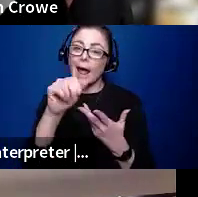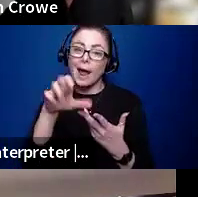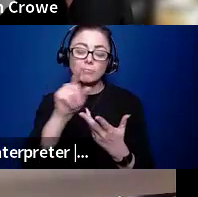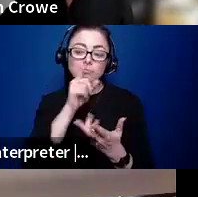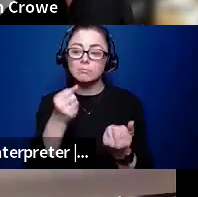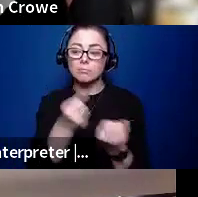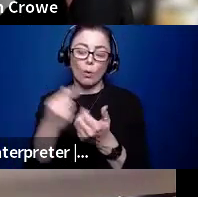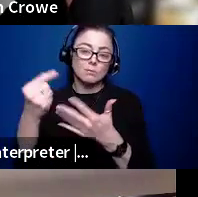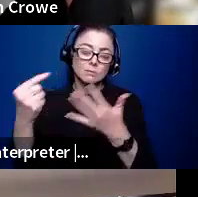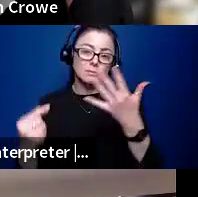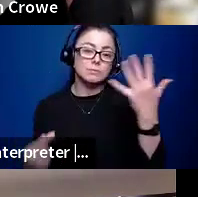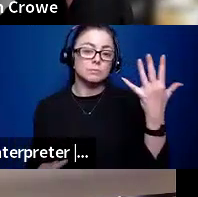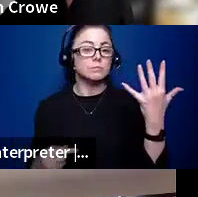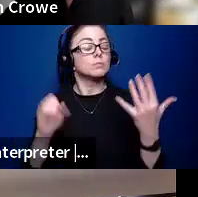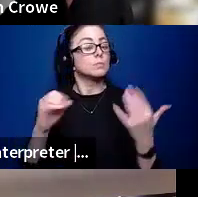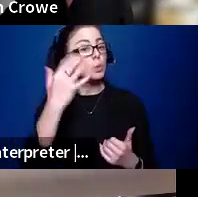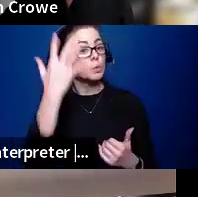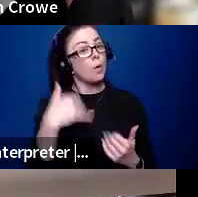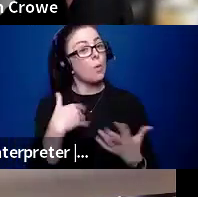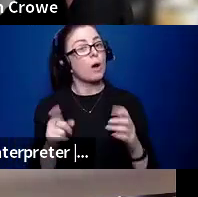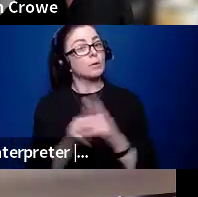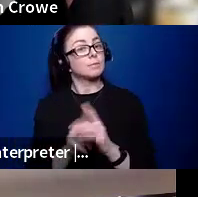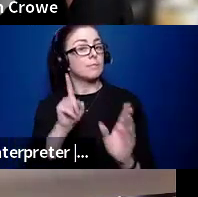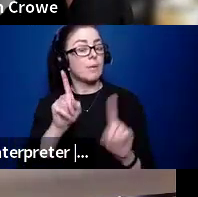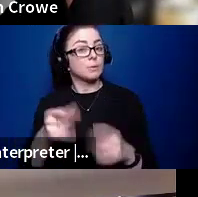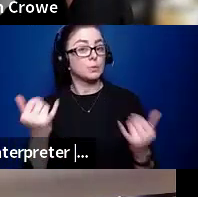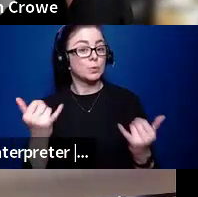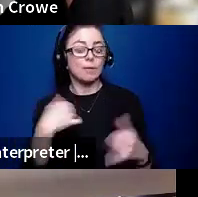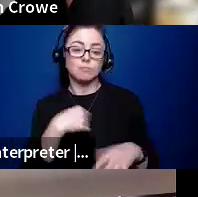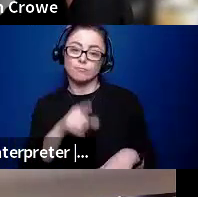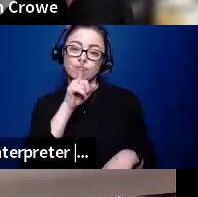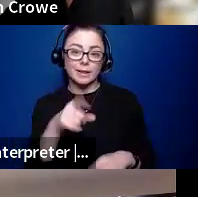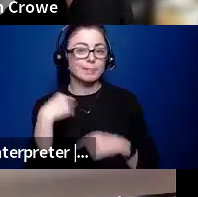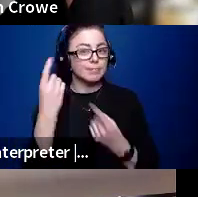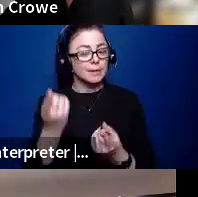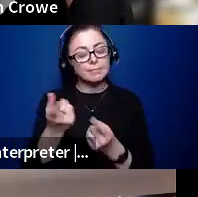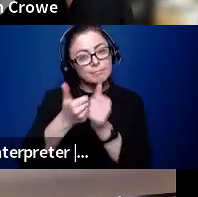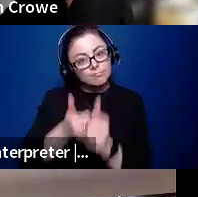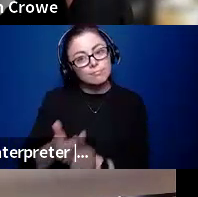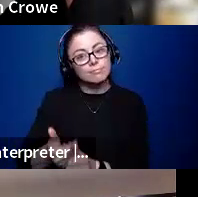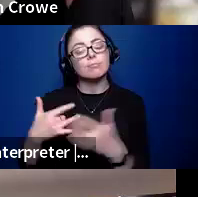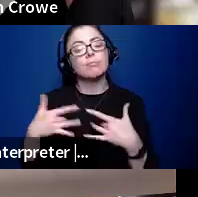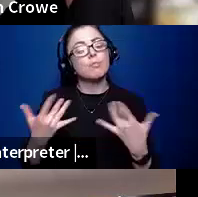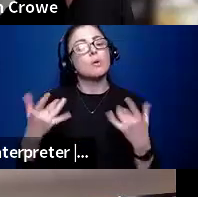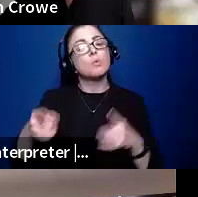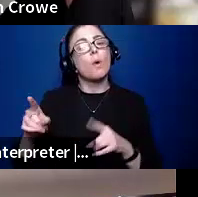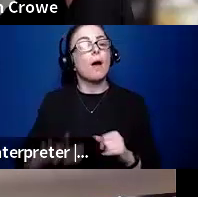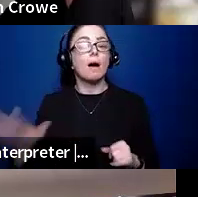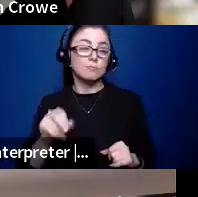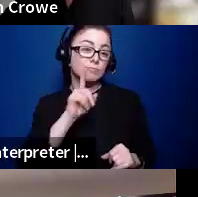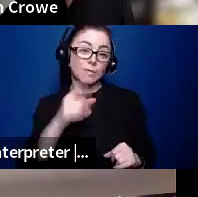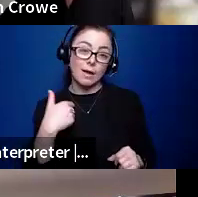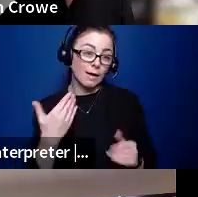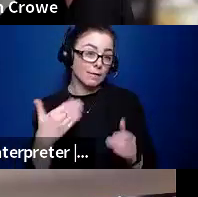on. And so part of why I wanted to be here today, I've really been tracking what's going on, and there have been millions